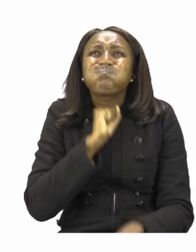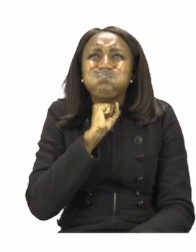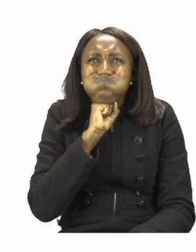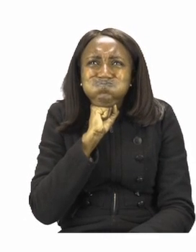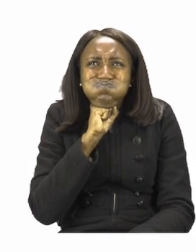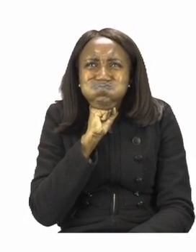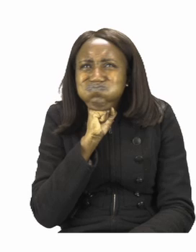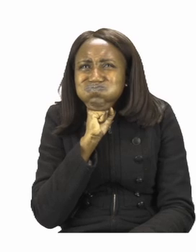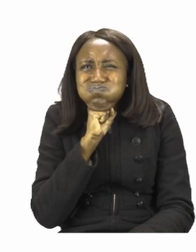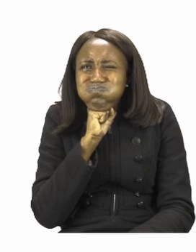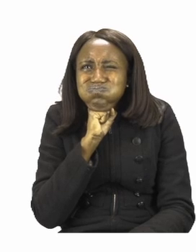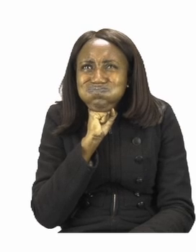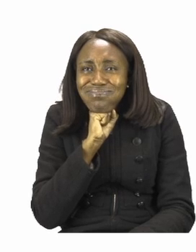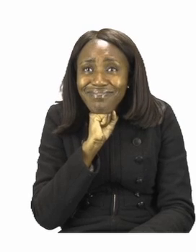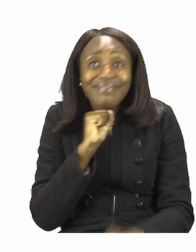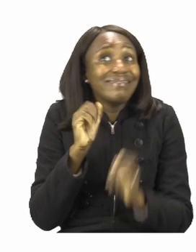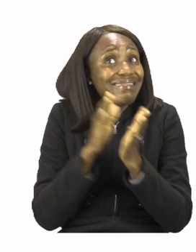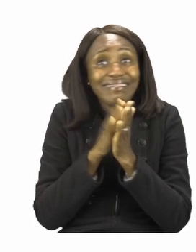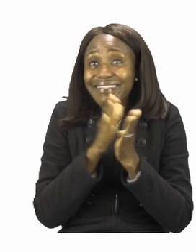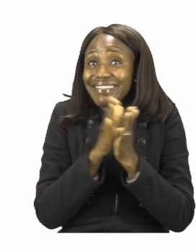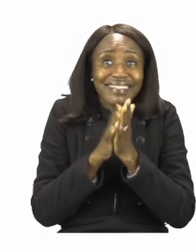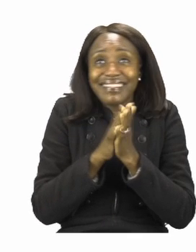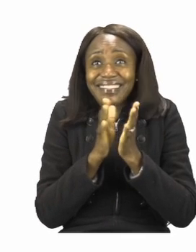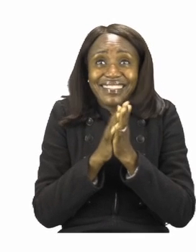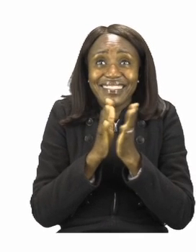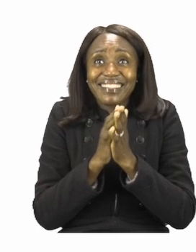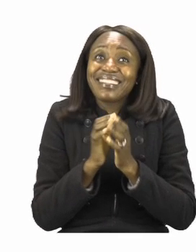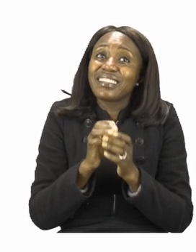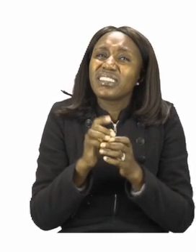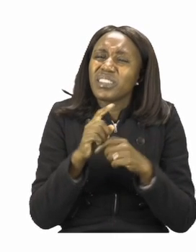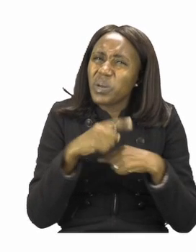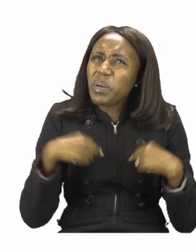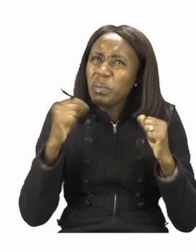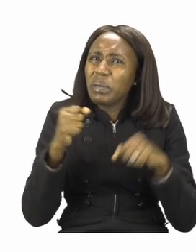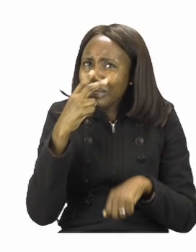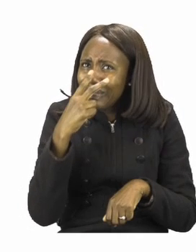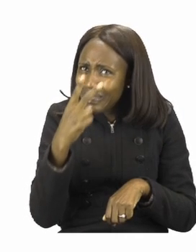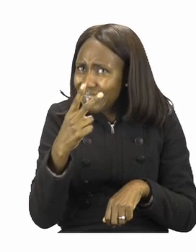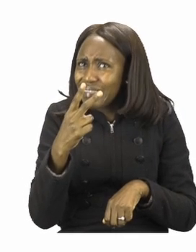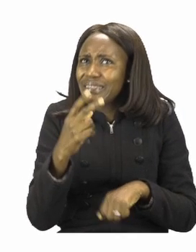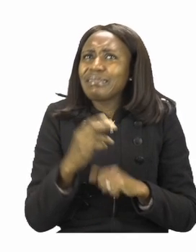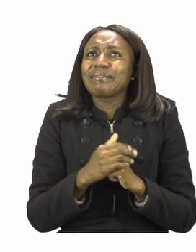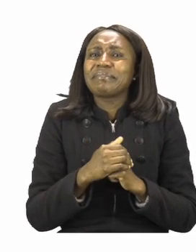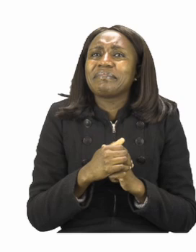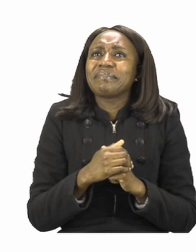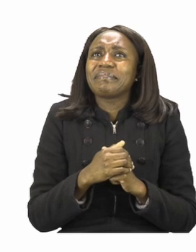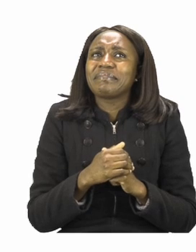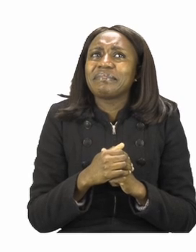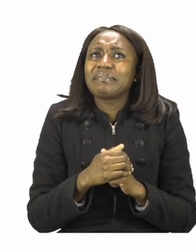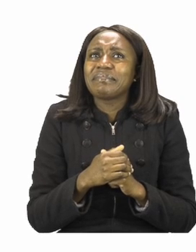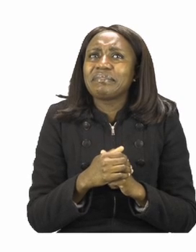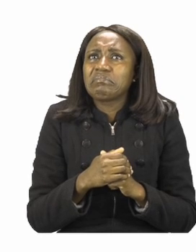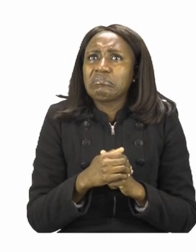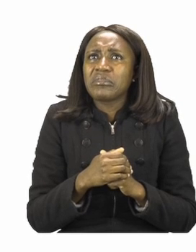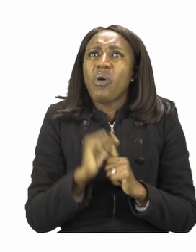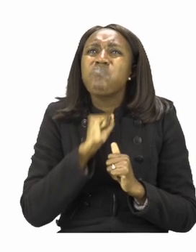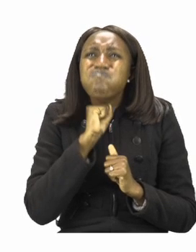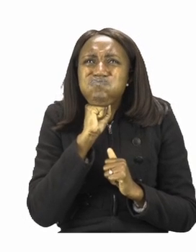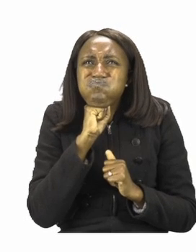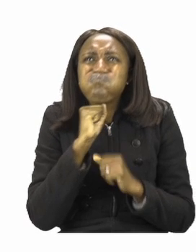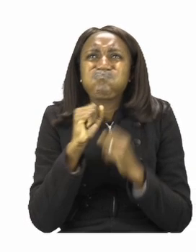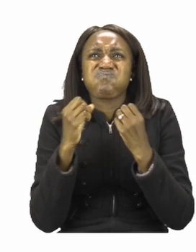sound. Yay! That means we need to test these things. We need to find out, do they make loud sounds